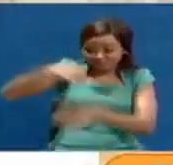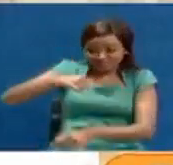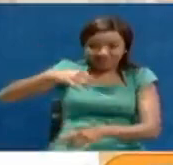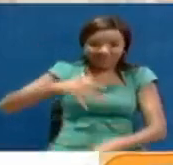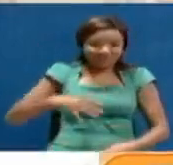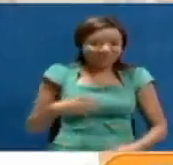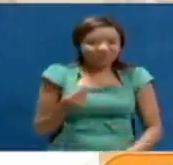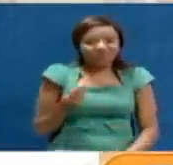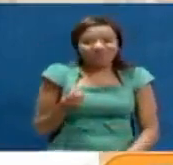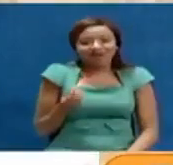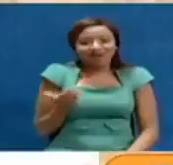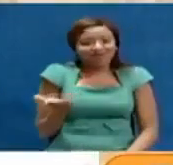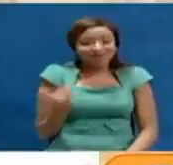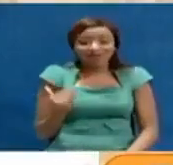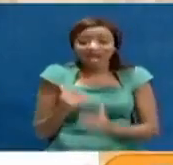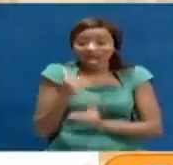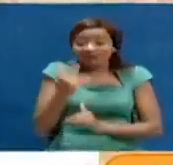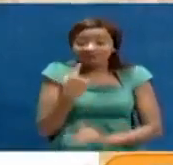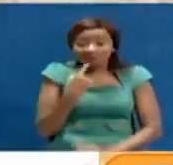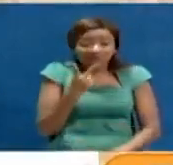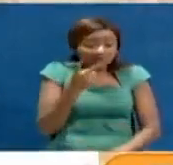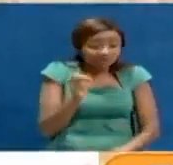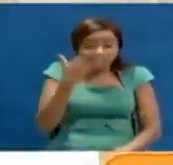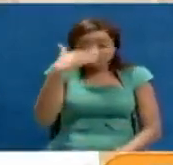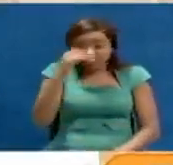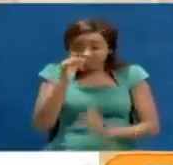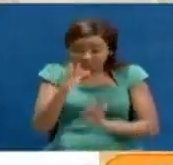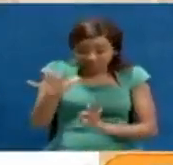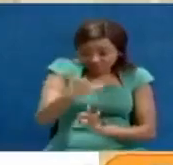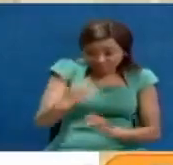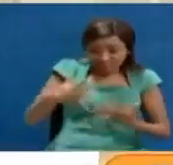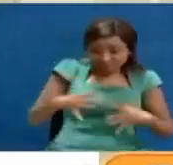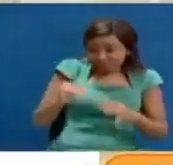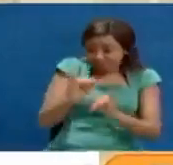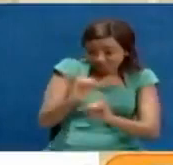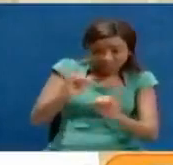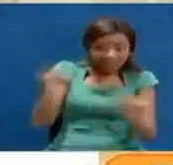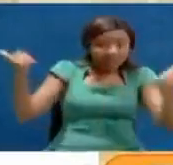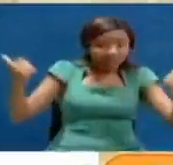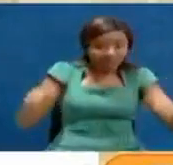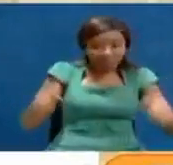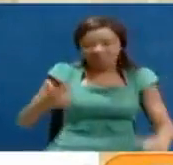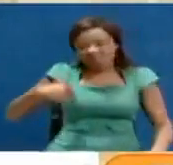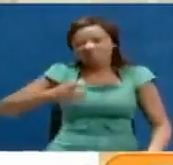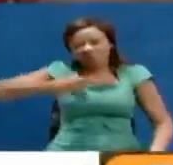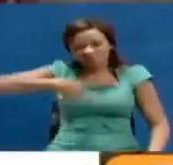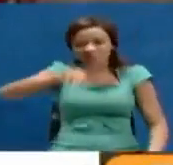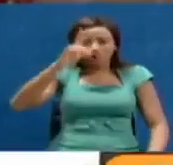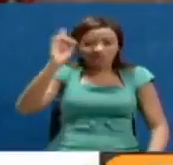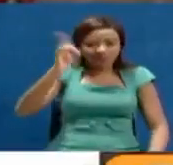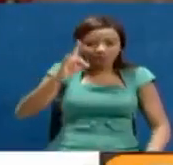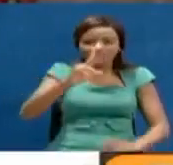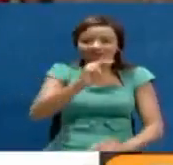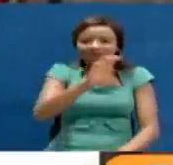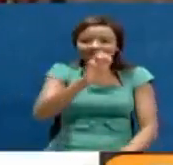Owino Uhuru their money. After 120 days, if Owino Uhuru is not cleaned up, we will camp at NEMA Nairobi.